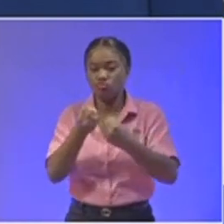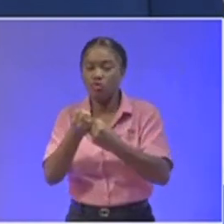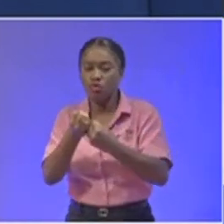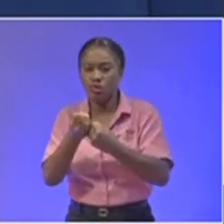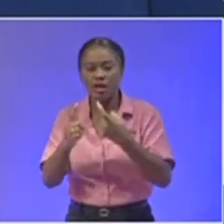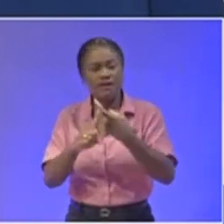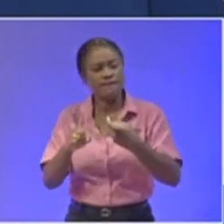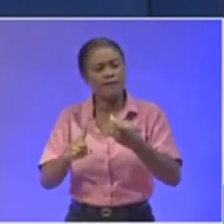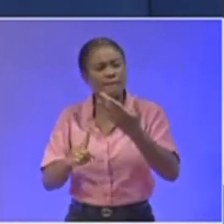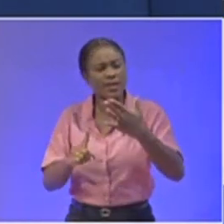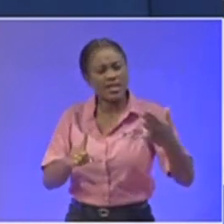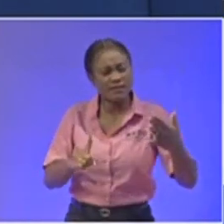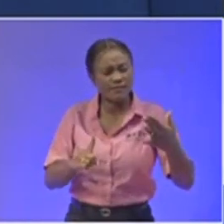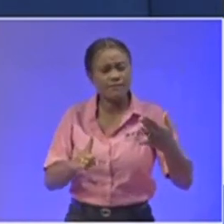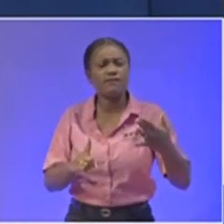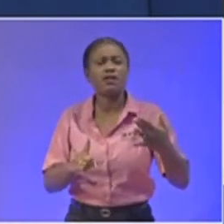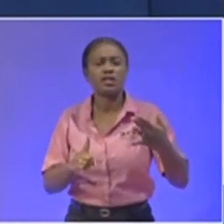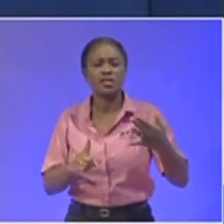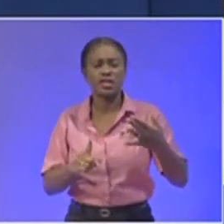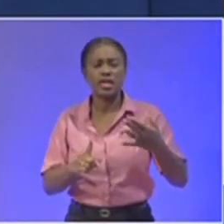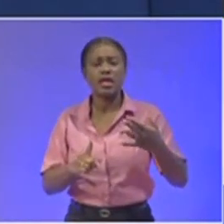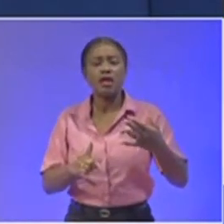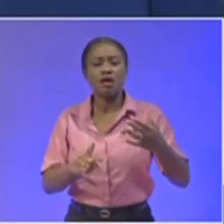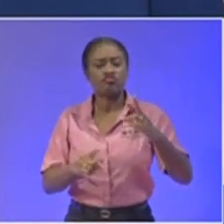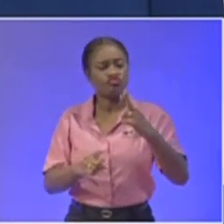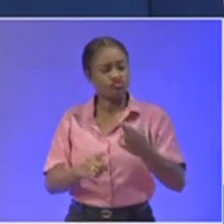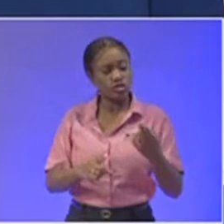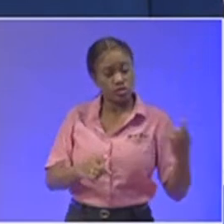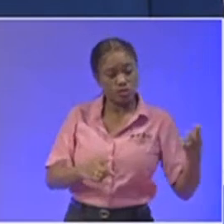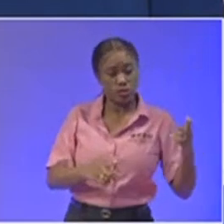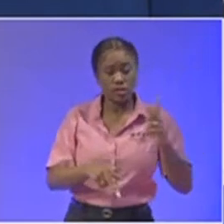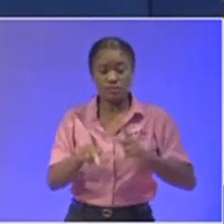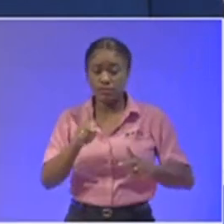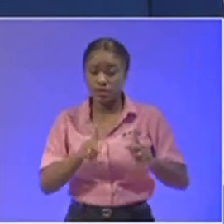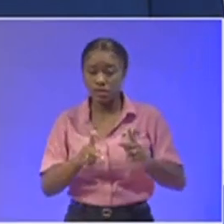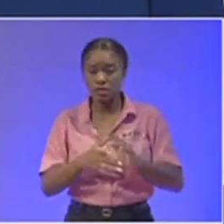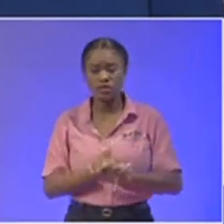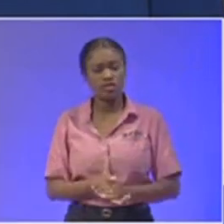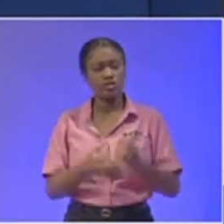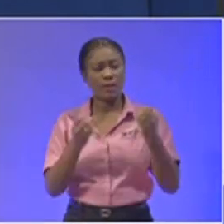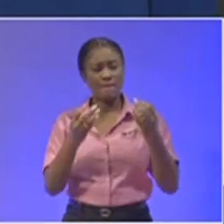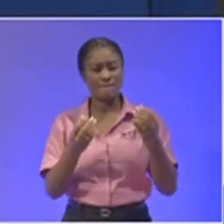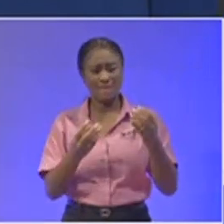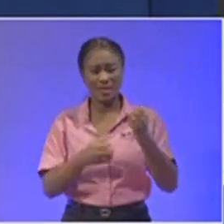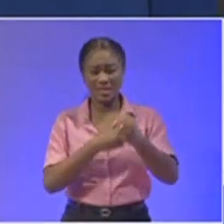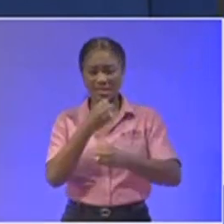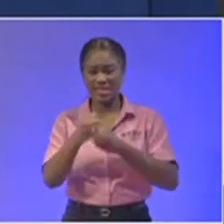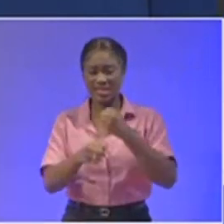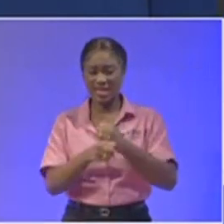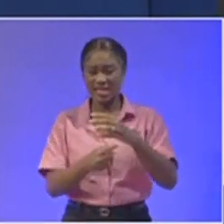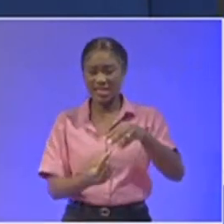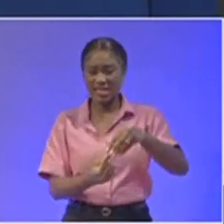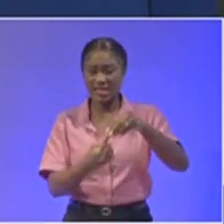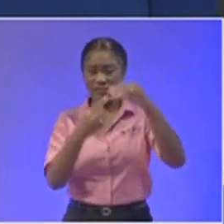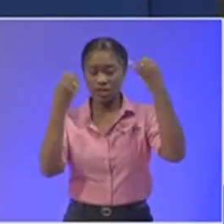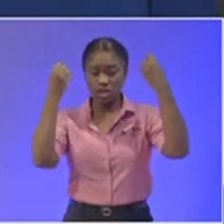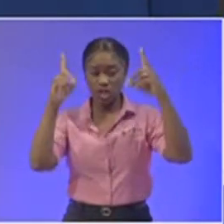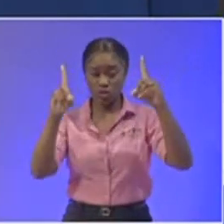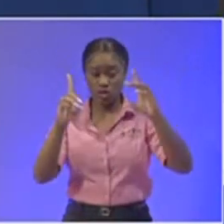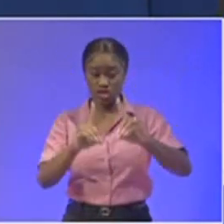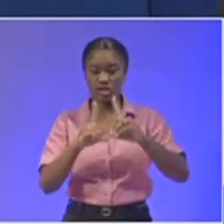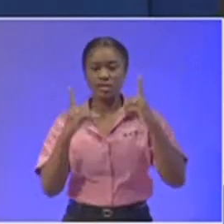SSSD. And so staffing must be addressed. I know that, for so many years, the special education department within student